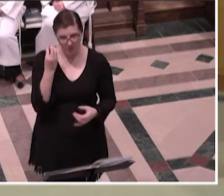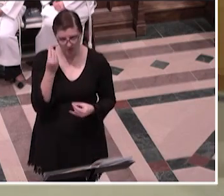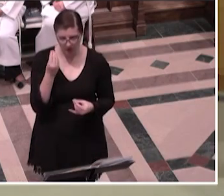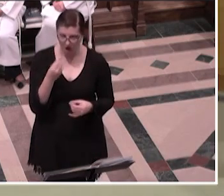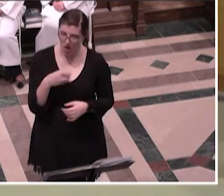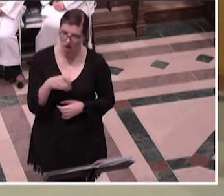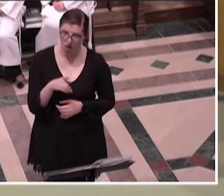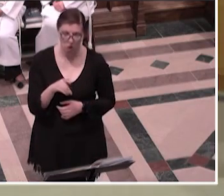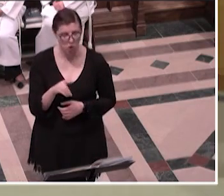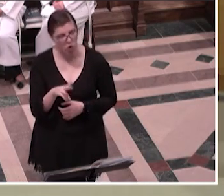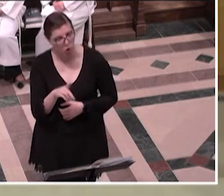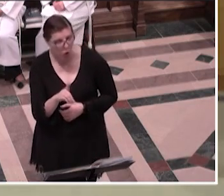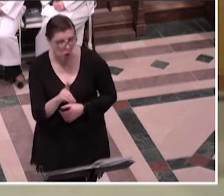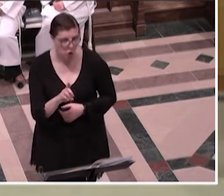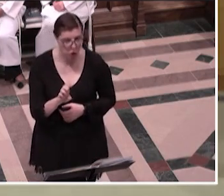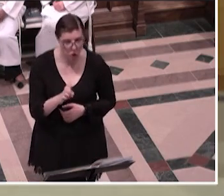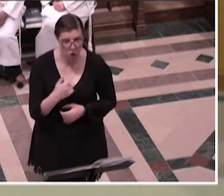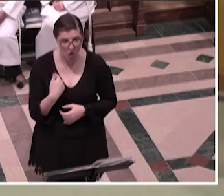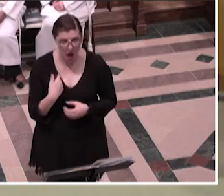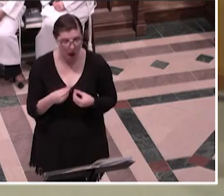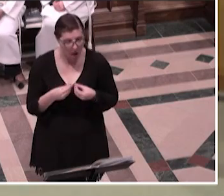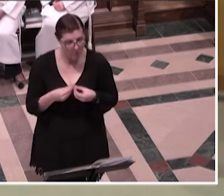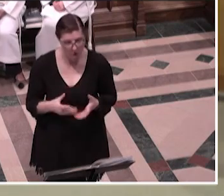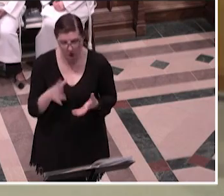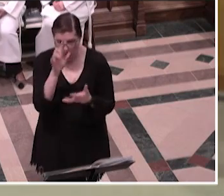"Dude, I'm just as lost as you are."